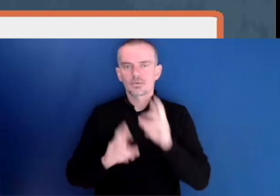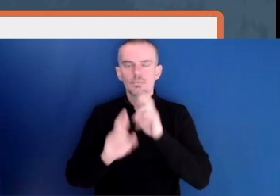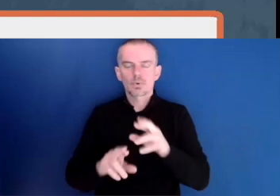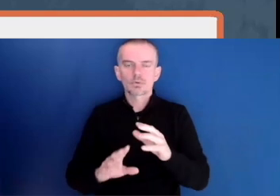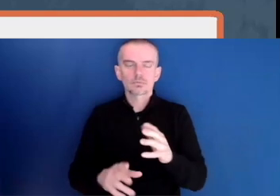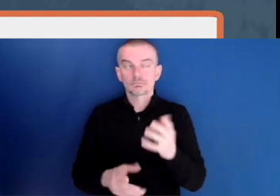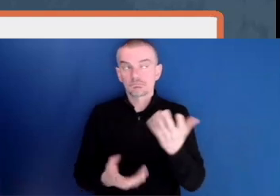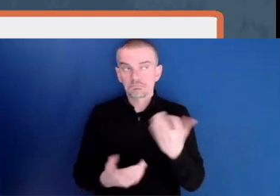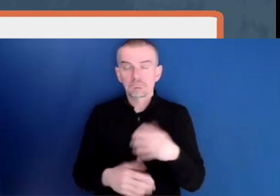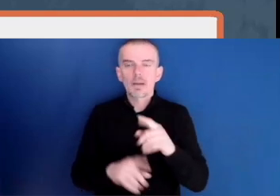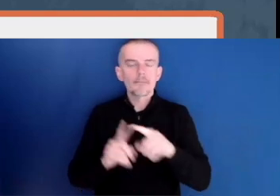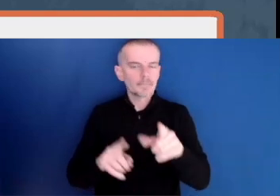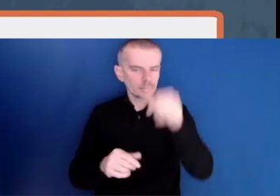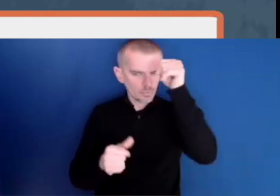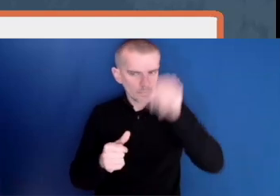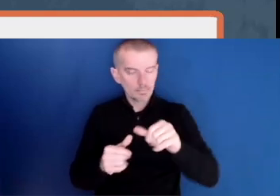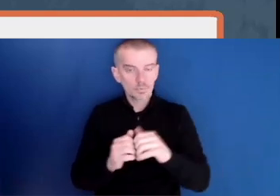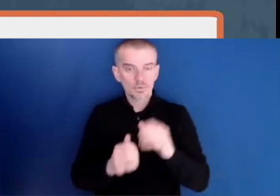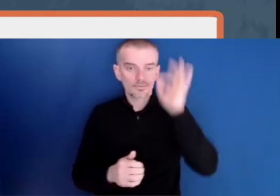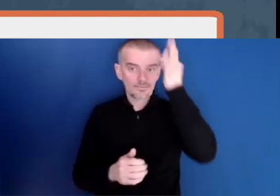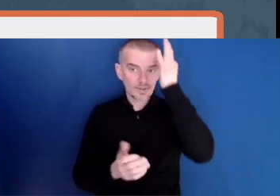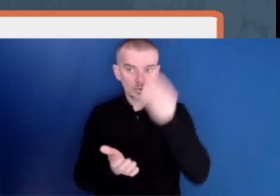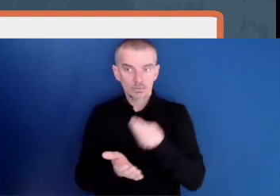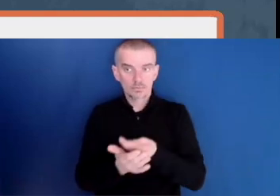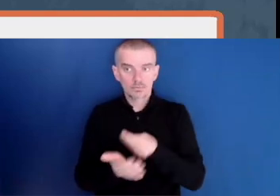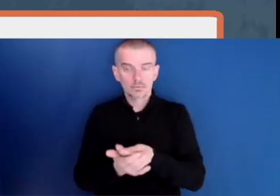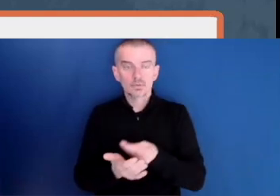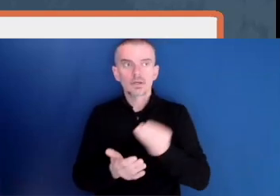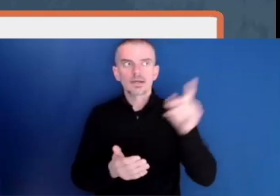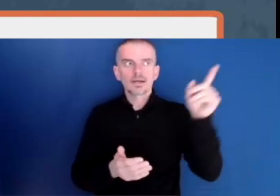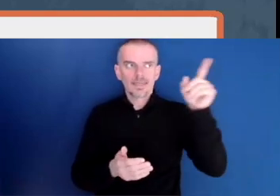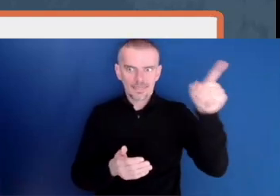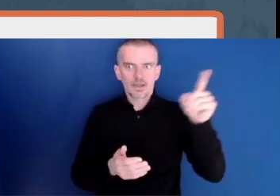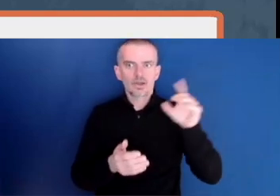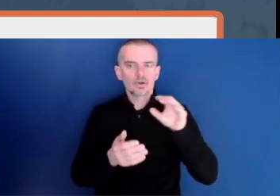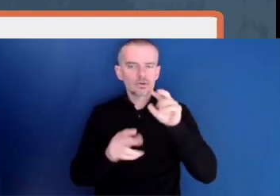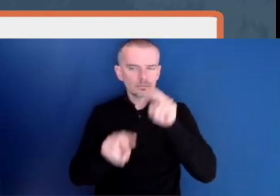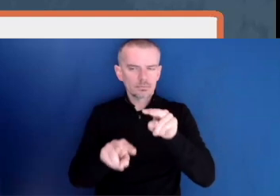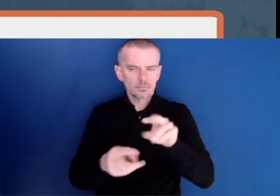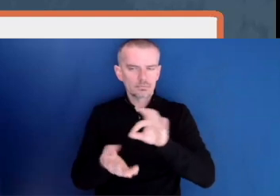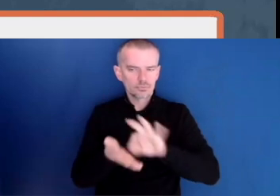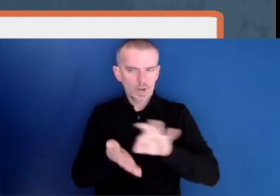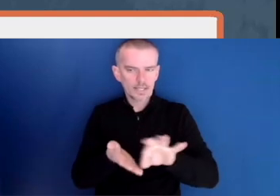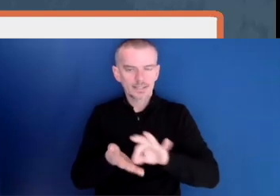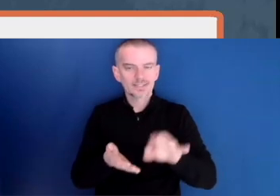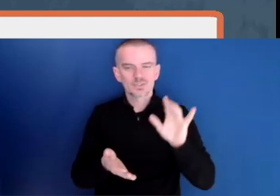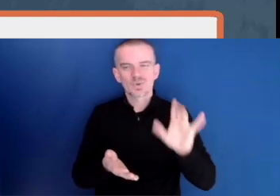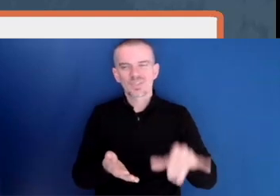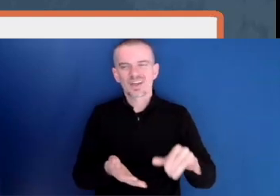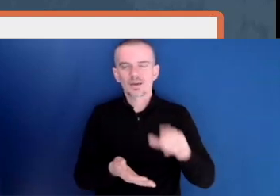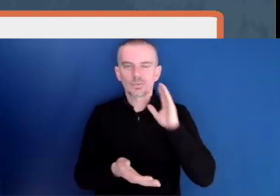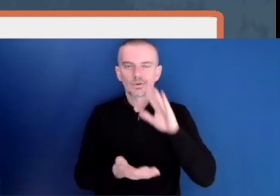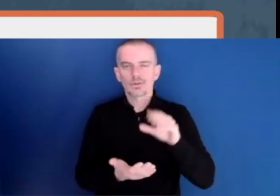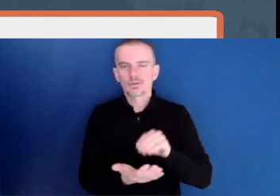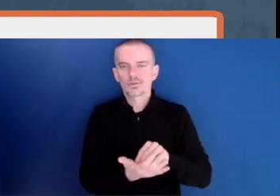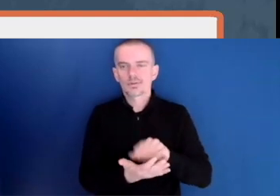remembering that with federal dollars, they are, tracking things like that, and it kind of goes on your internal, like